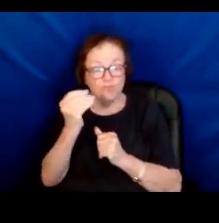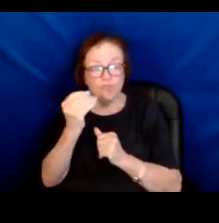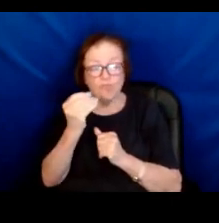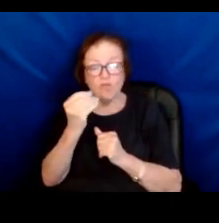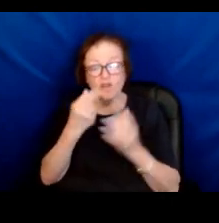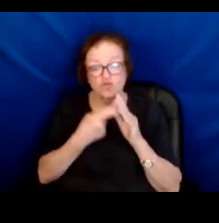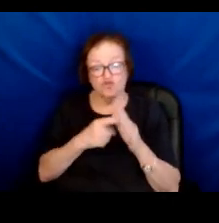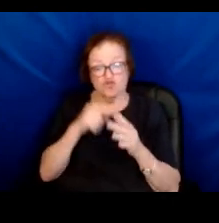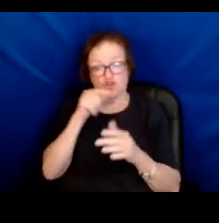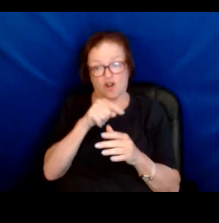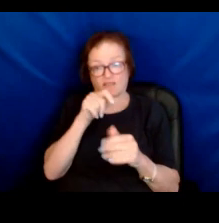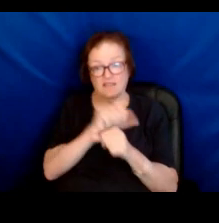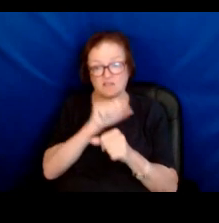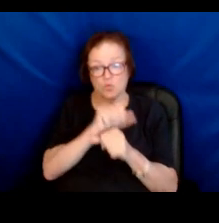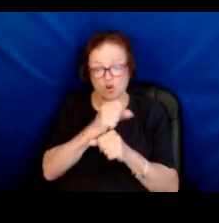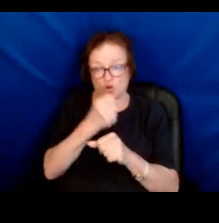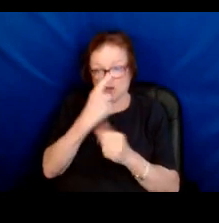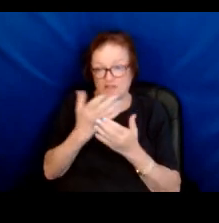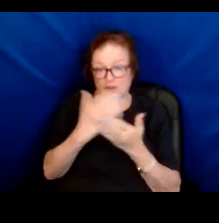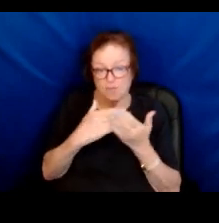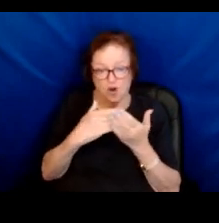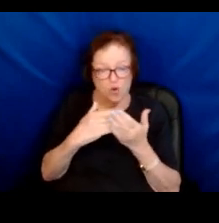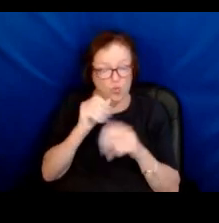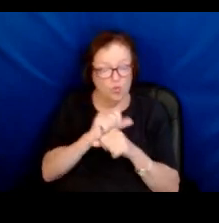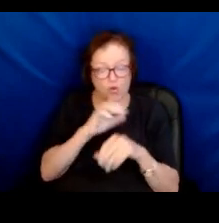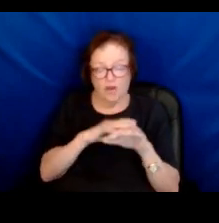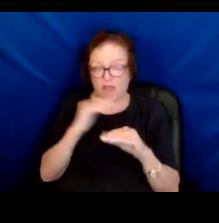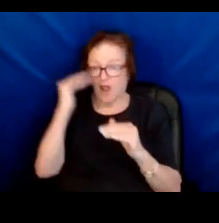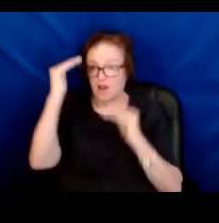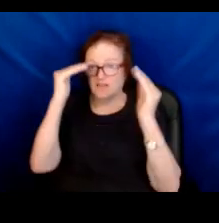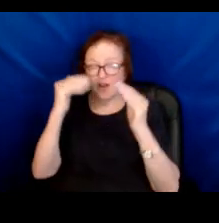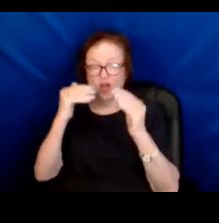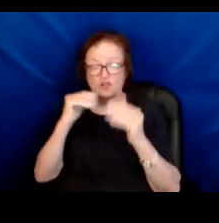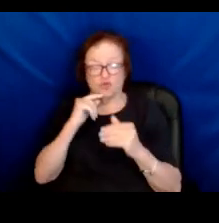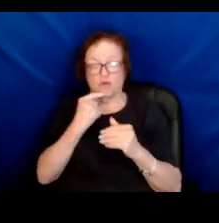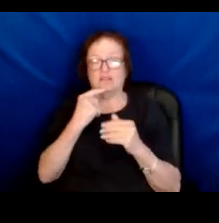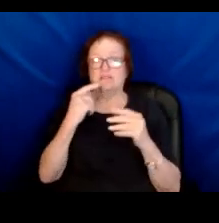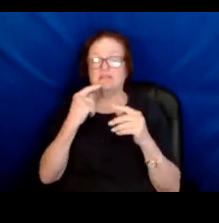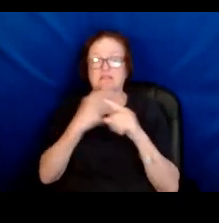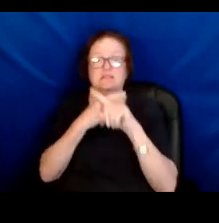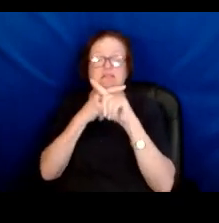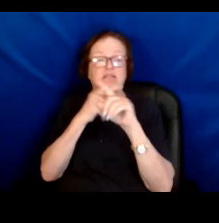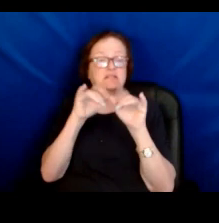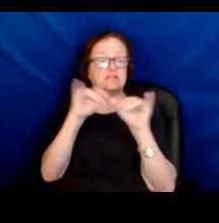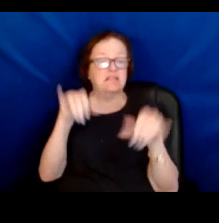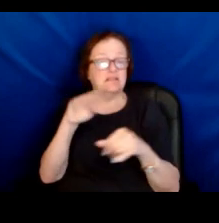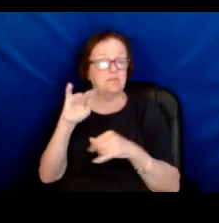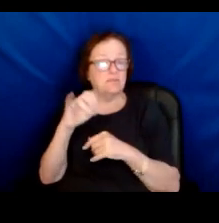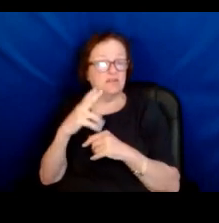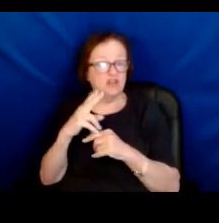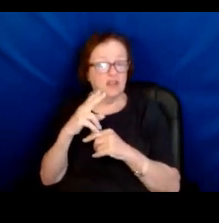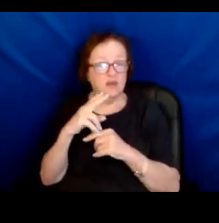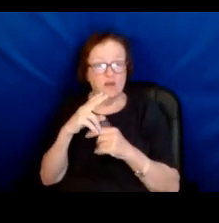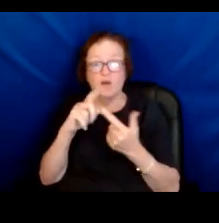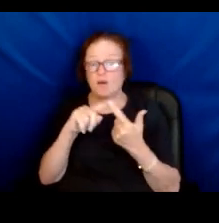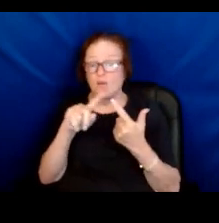and you understand a part of the system. We're working right now on the adult crisis system in Michigan, but I think hot on the heels of